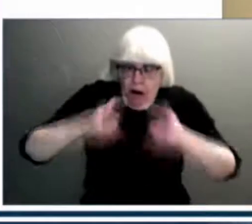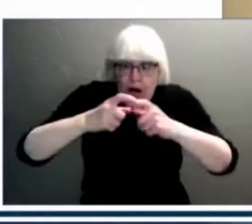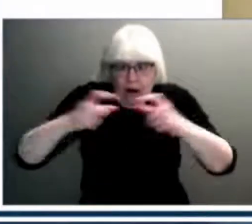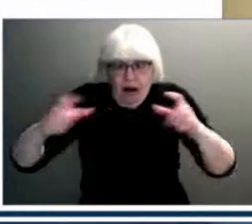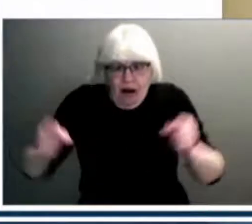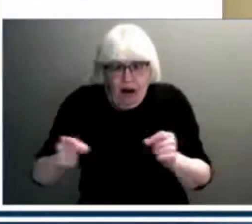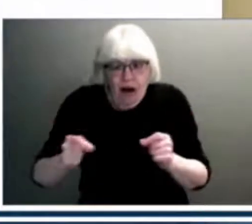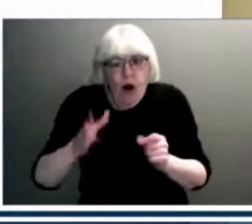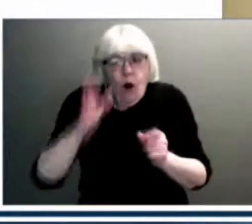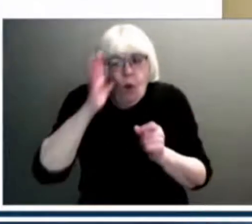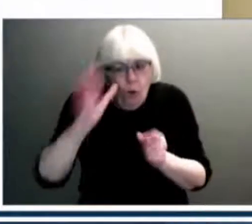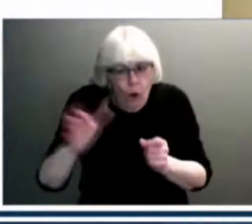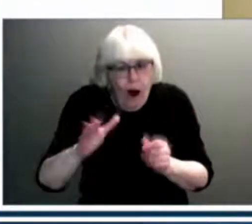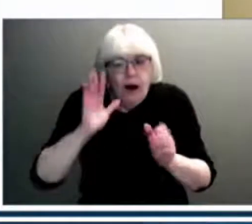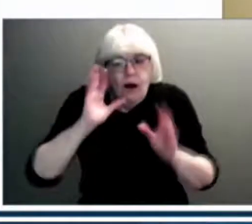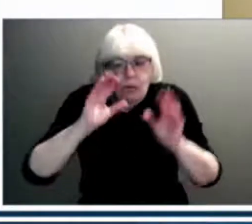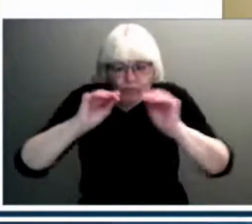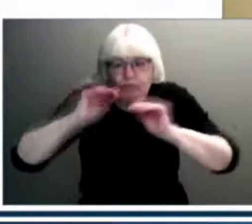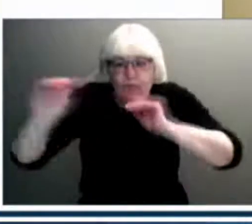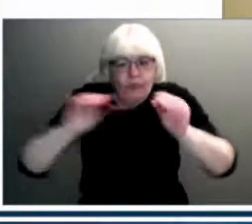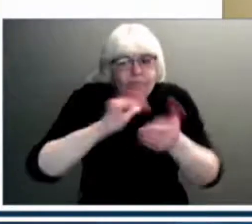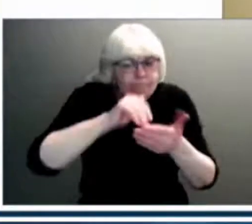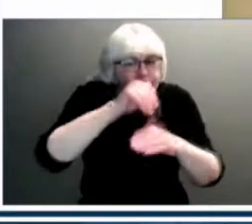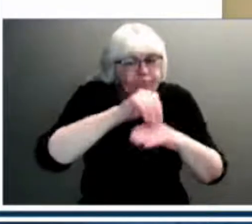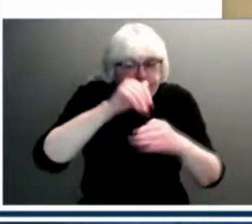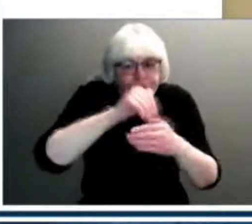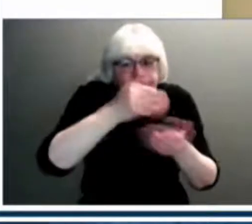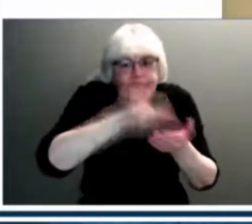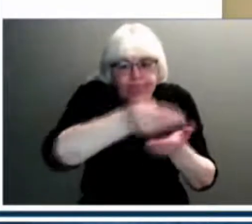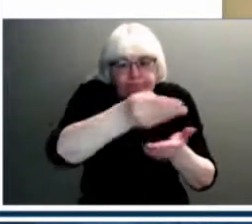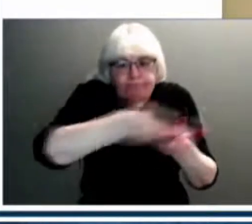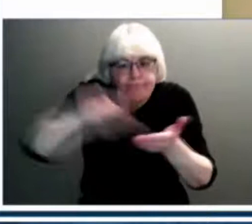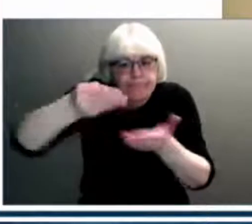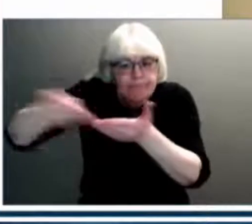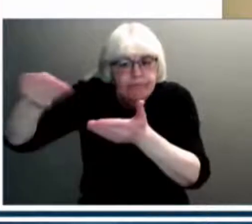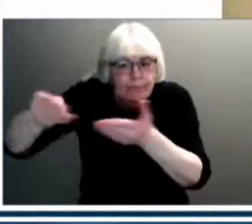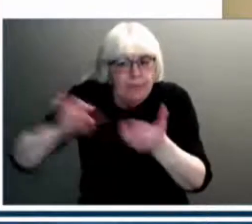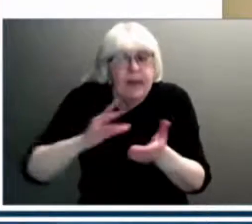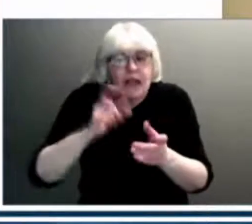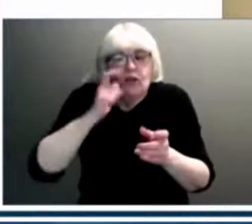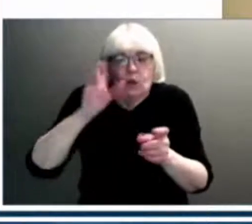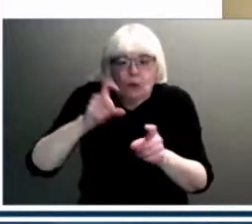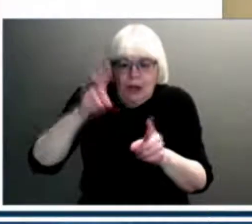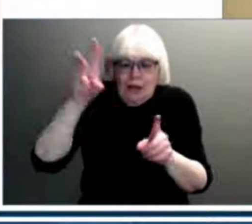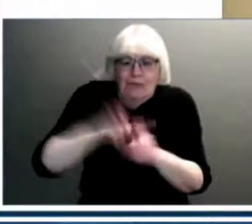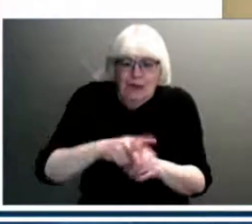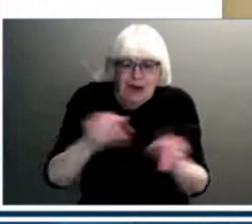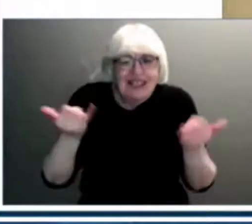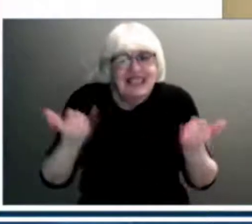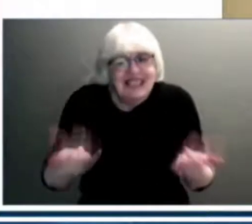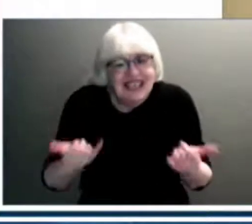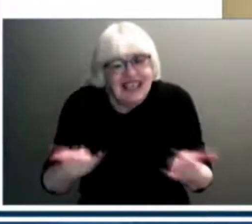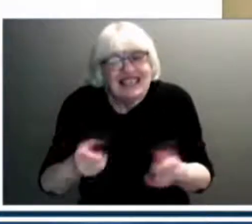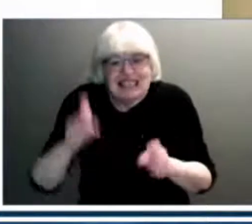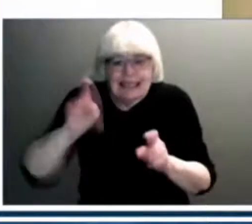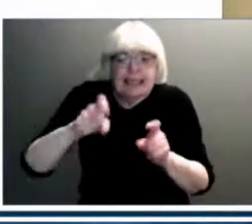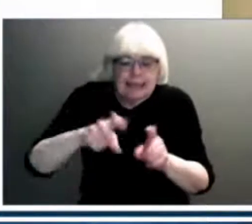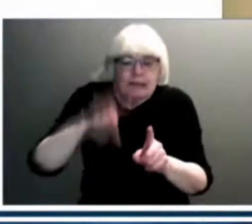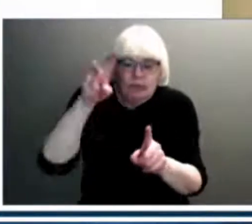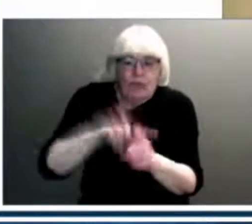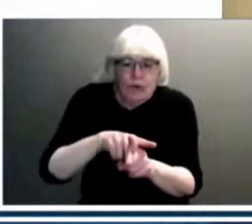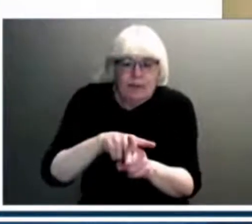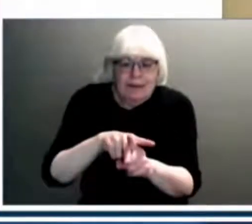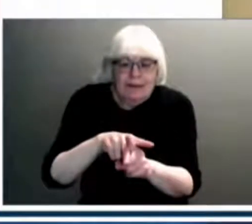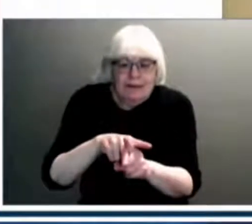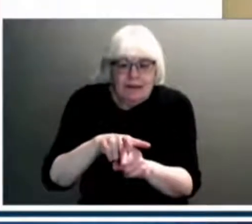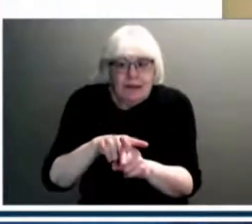to pick up without an appointment. But right now, to avoid frustration, the easiest way to book